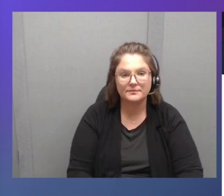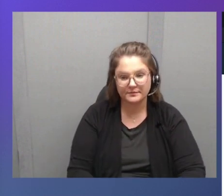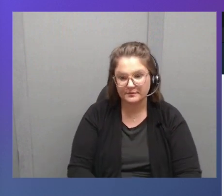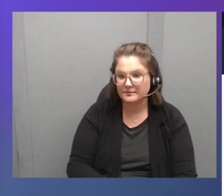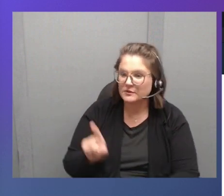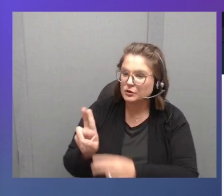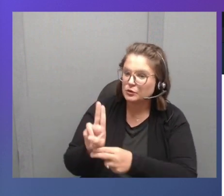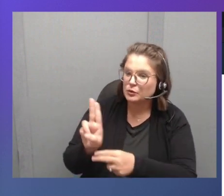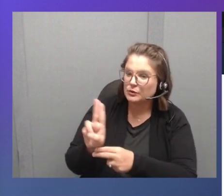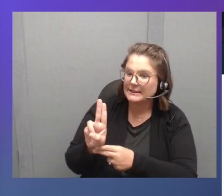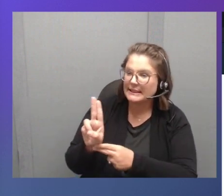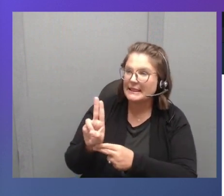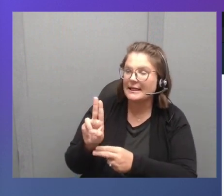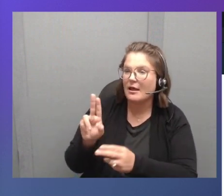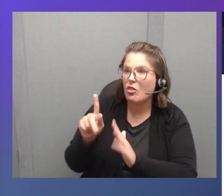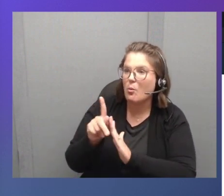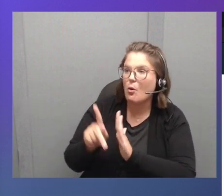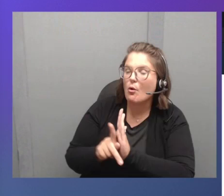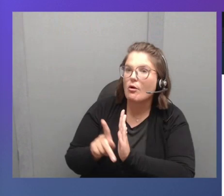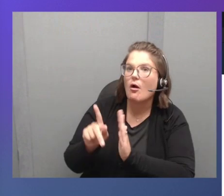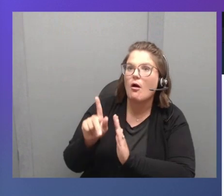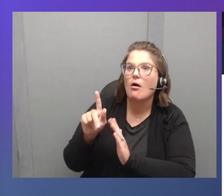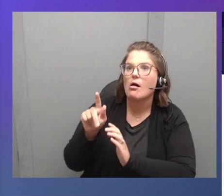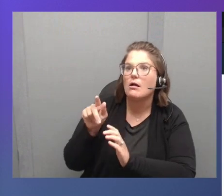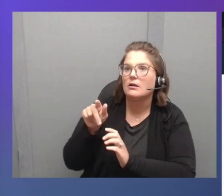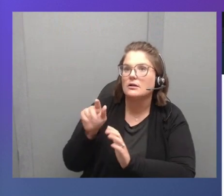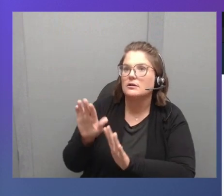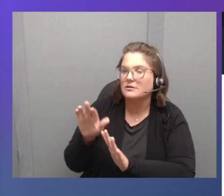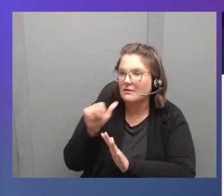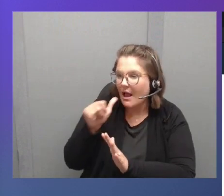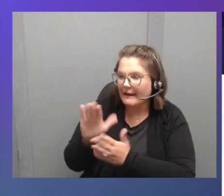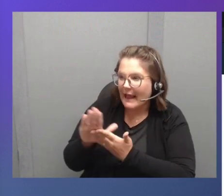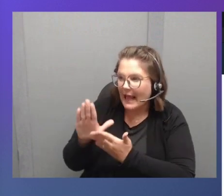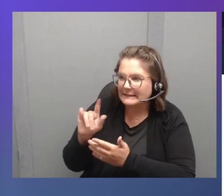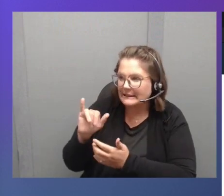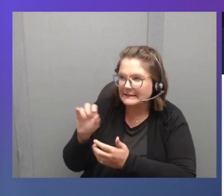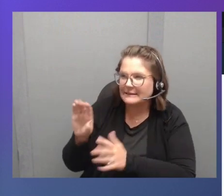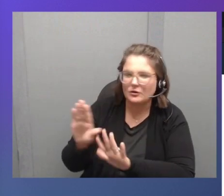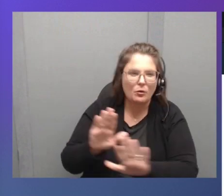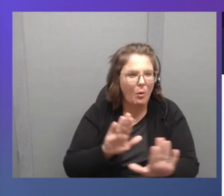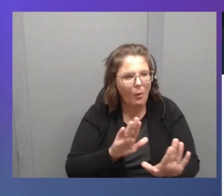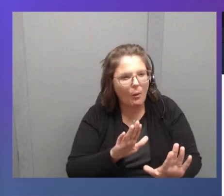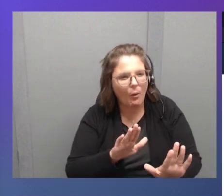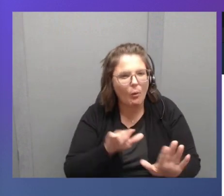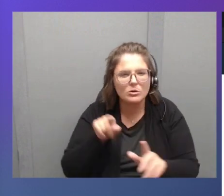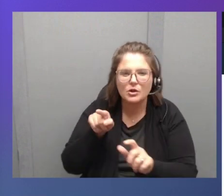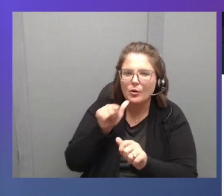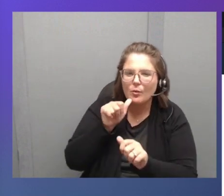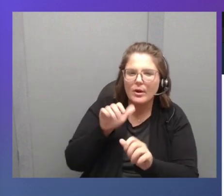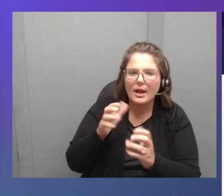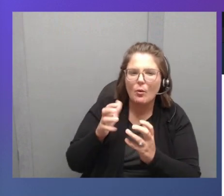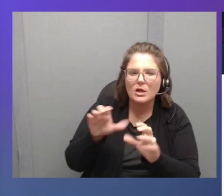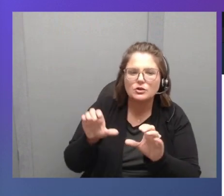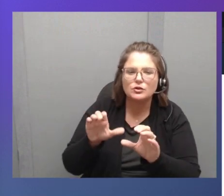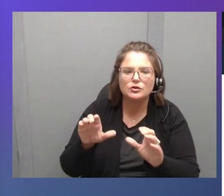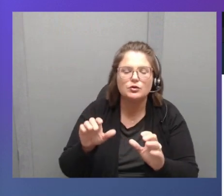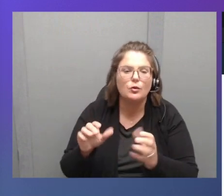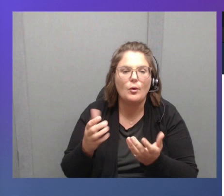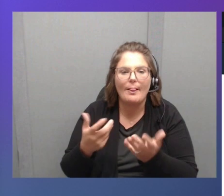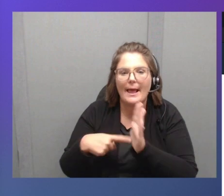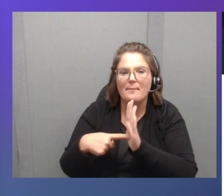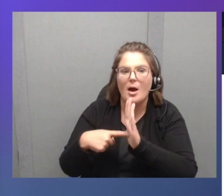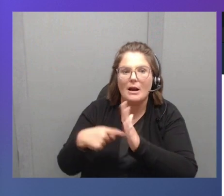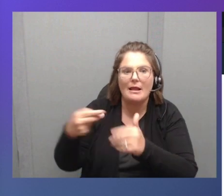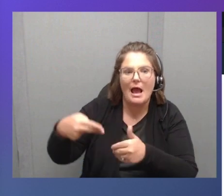like nice DCV or something like that. It's no. Okay, cool. So like you wouldn't want to do some modeling high-end